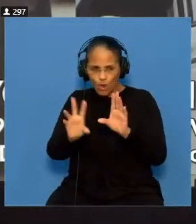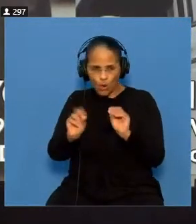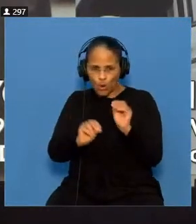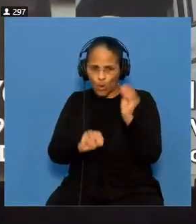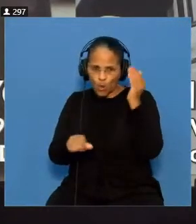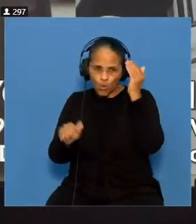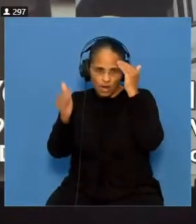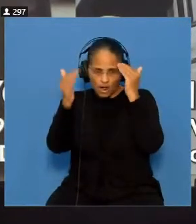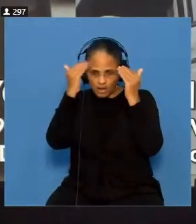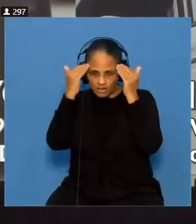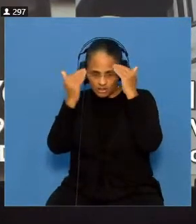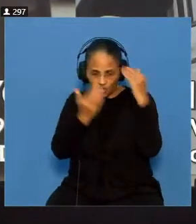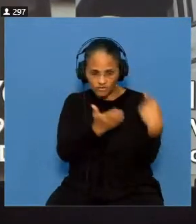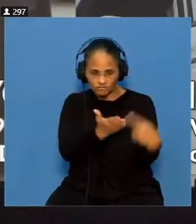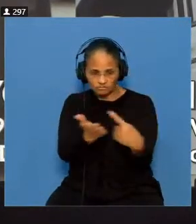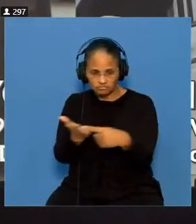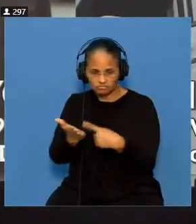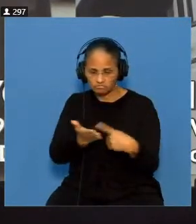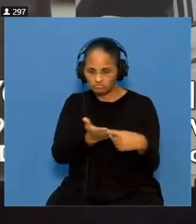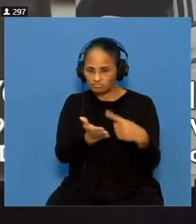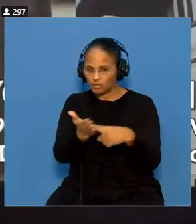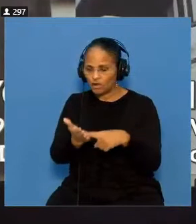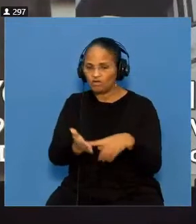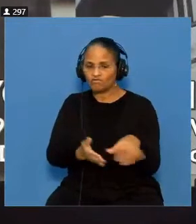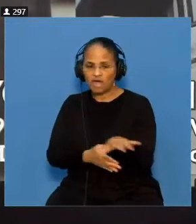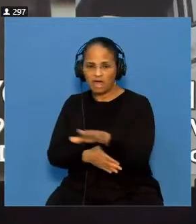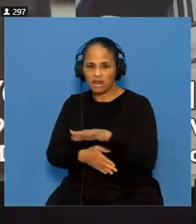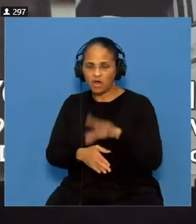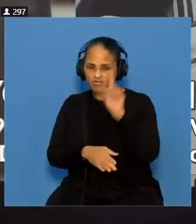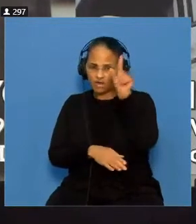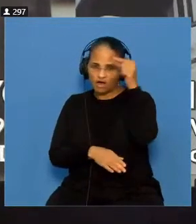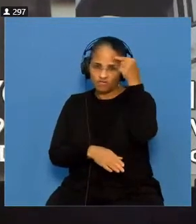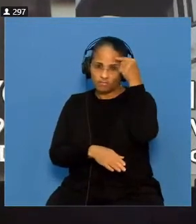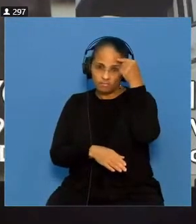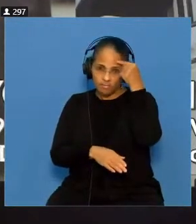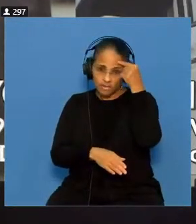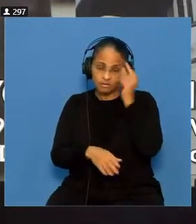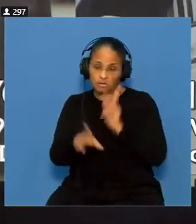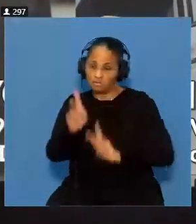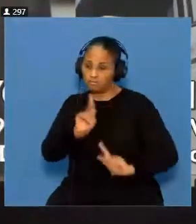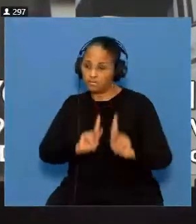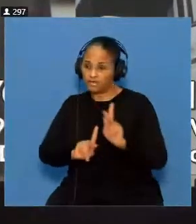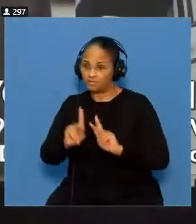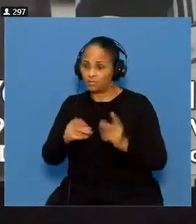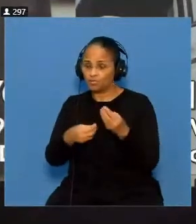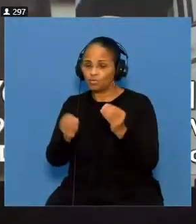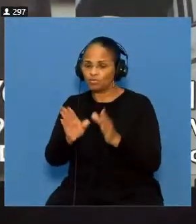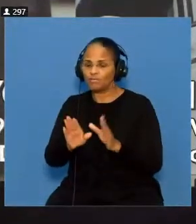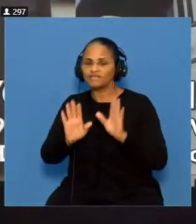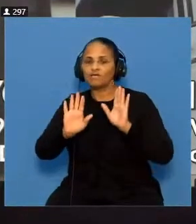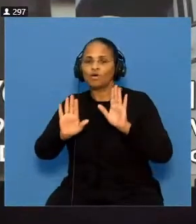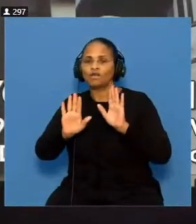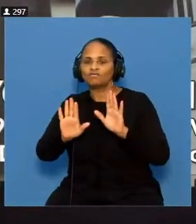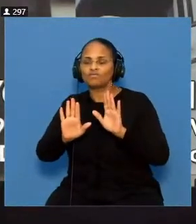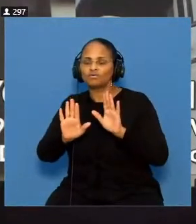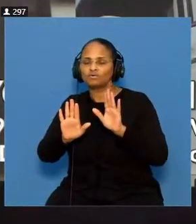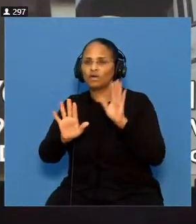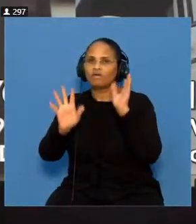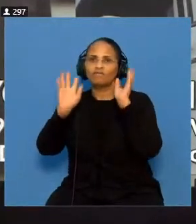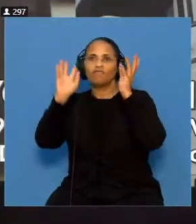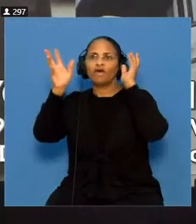conversation, discussion between the Minister of Health, myself, or any other government official regarding anything. And I know that it makes for wonderful,